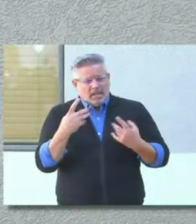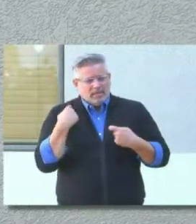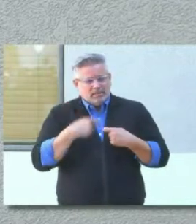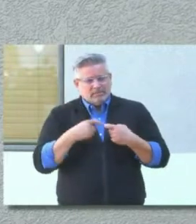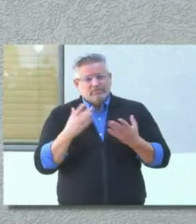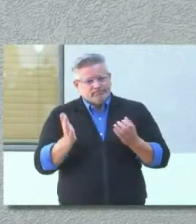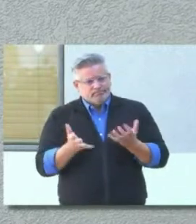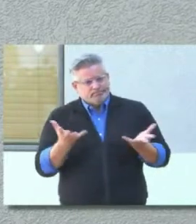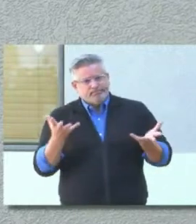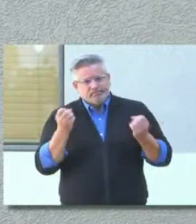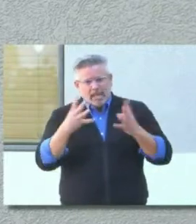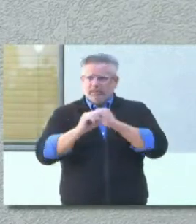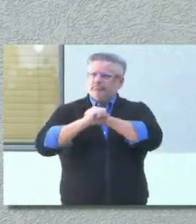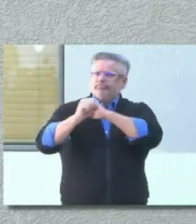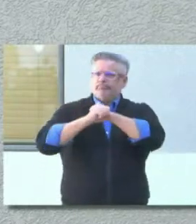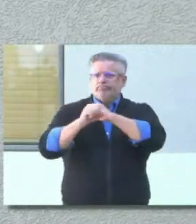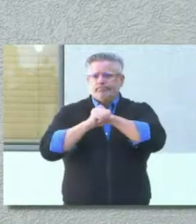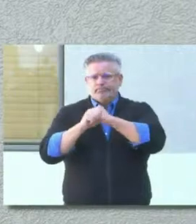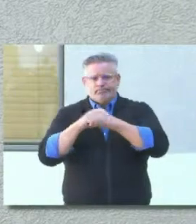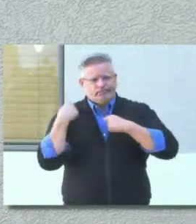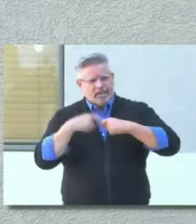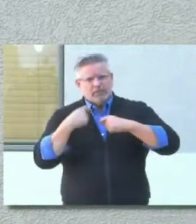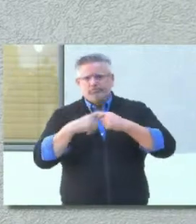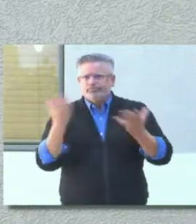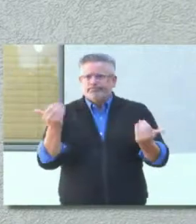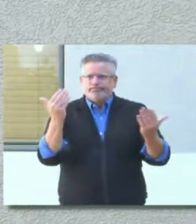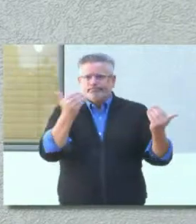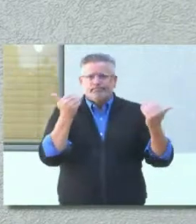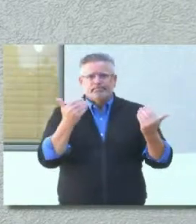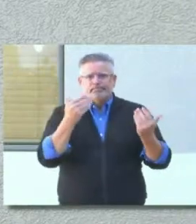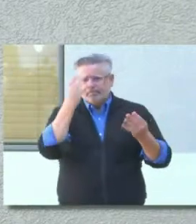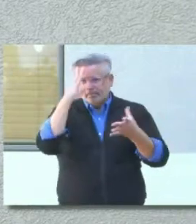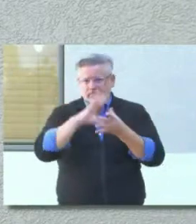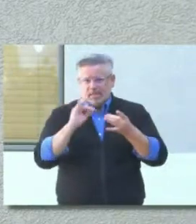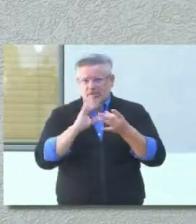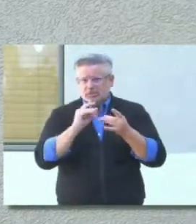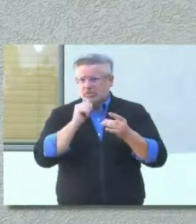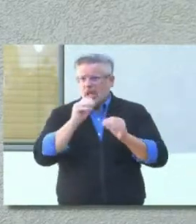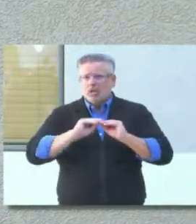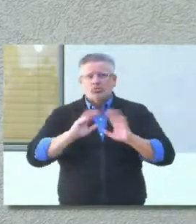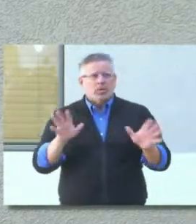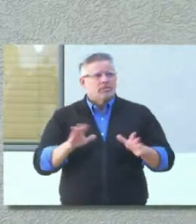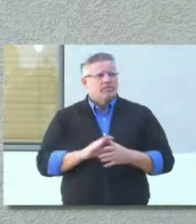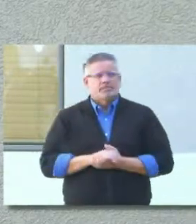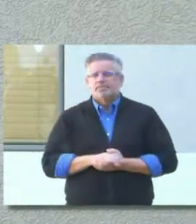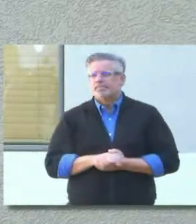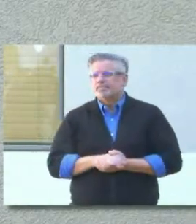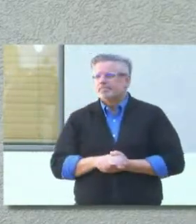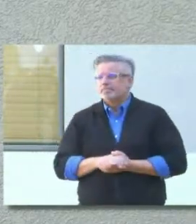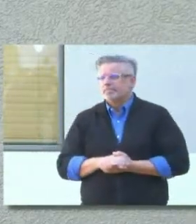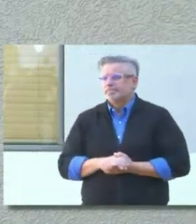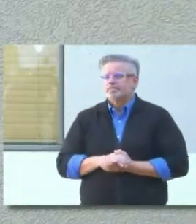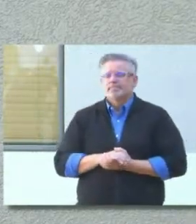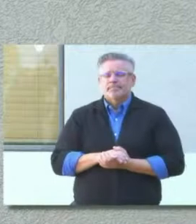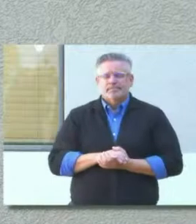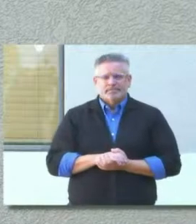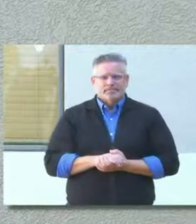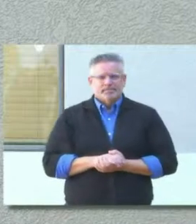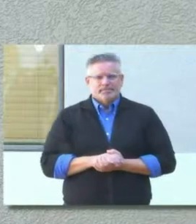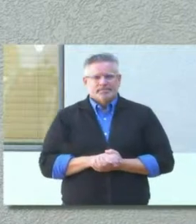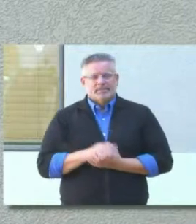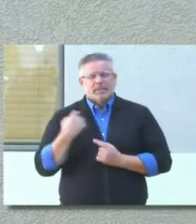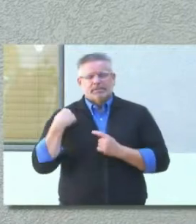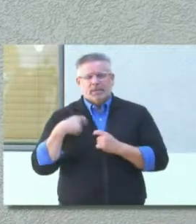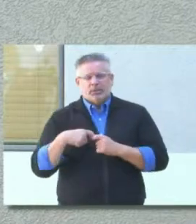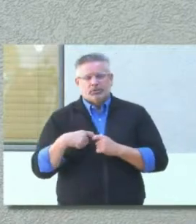campaigns geared exactly for us, but is the message not getting across, or why do you think? 46% de los latinos aún no